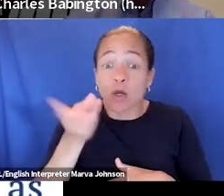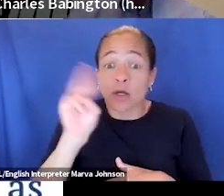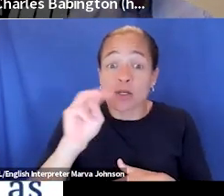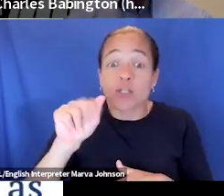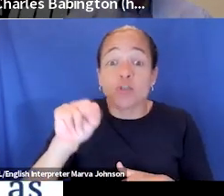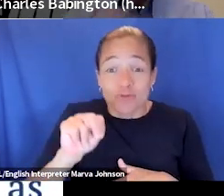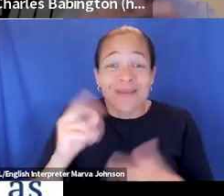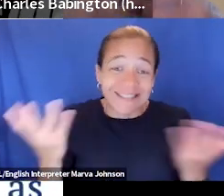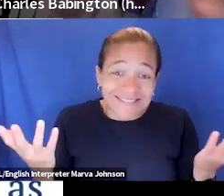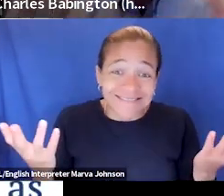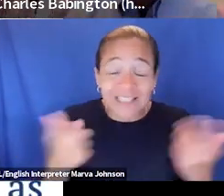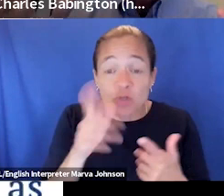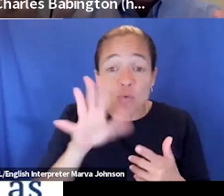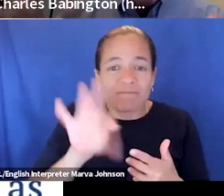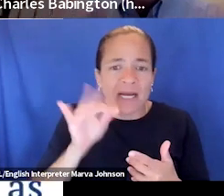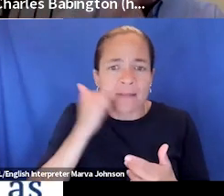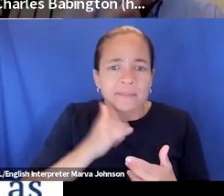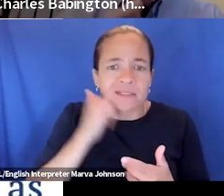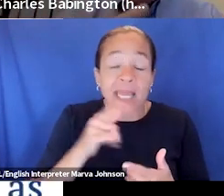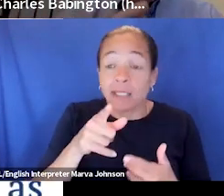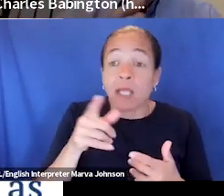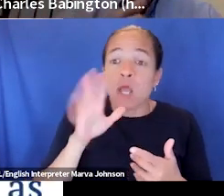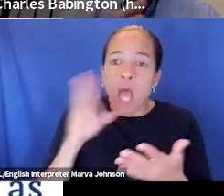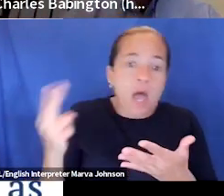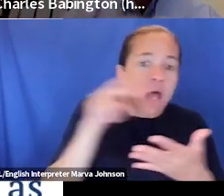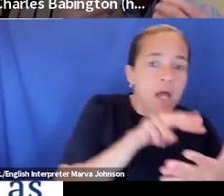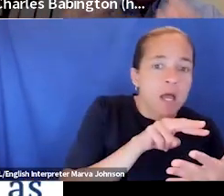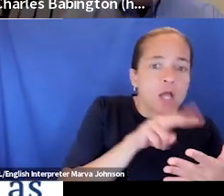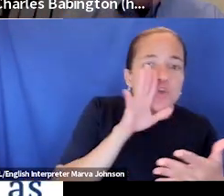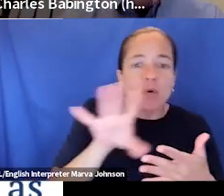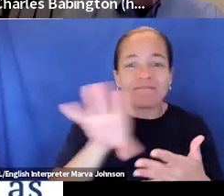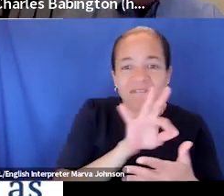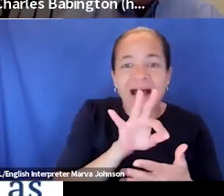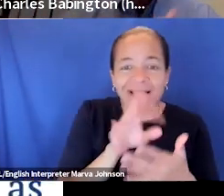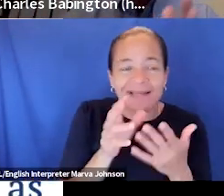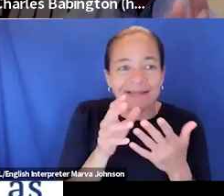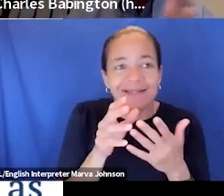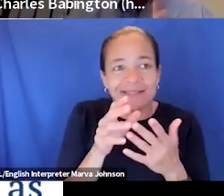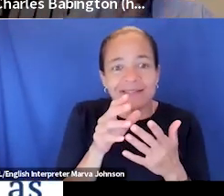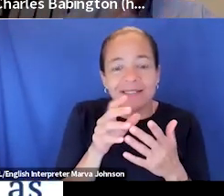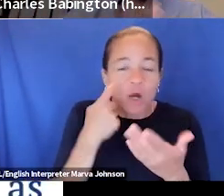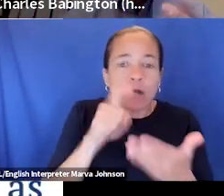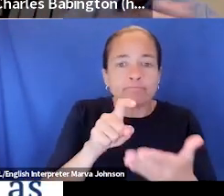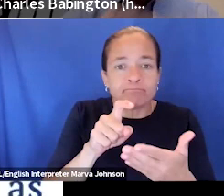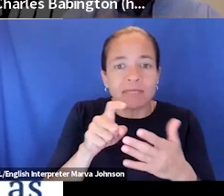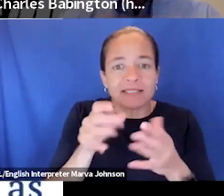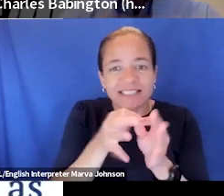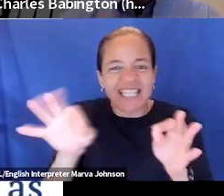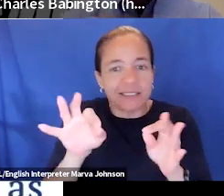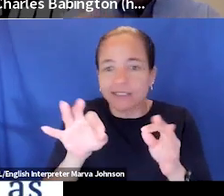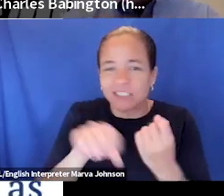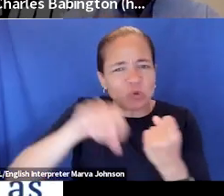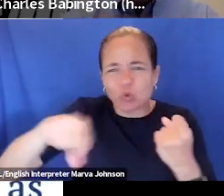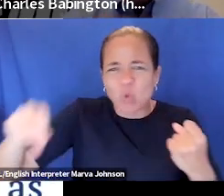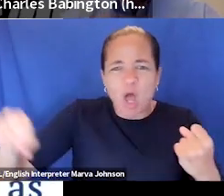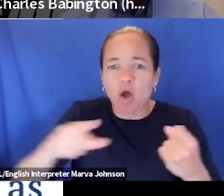and you're going to find sentences that are too long that you can break into 2 or even 3 that are more digestible for that busy reader. You're going to find passive voice that,